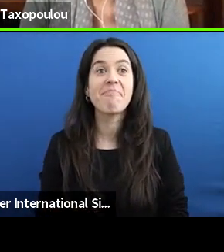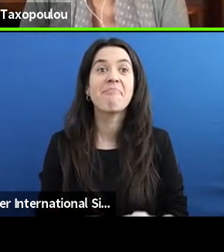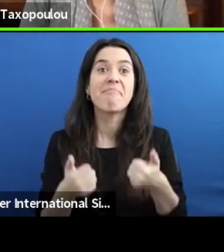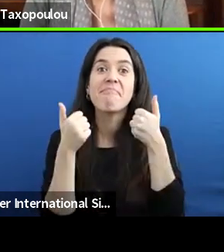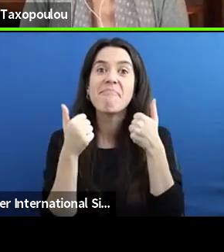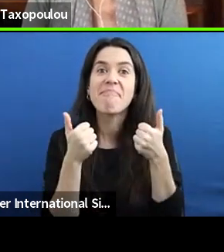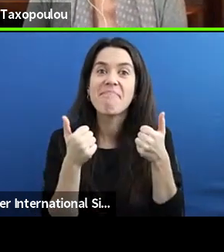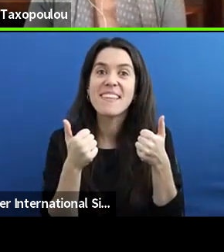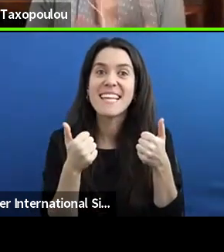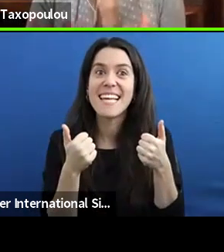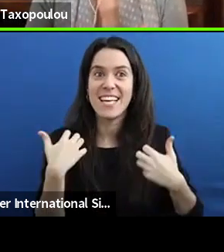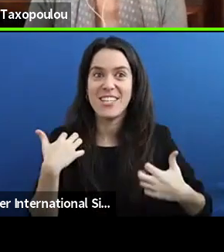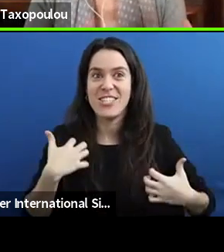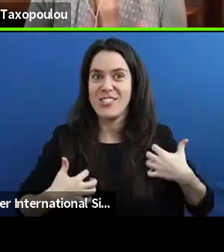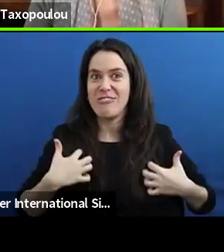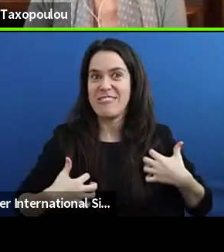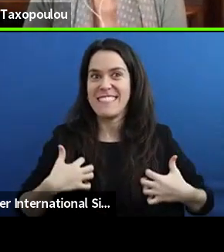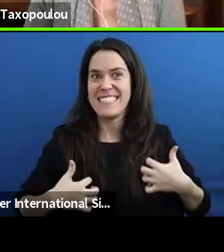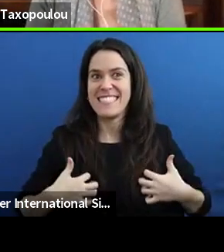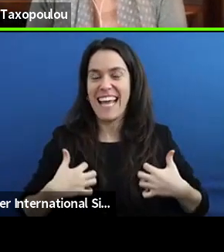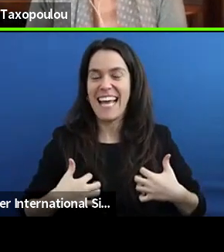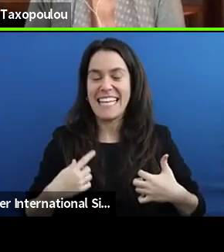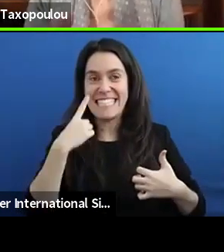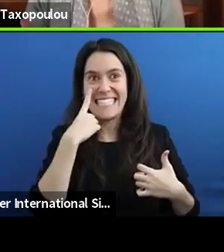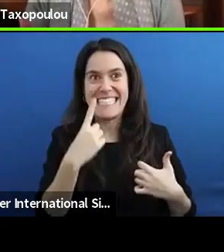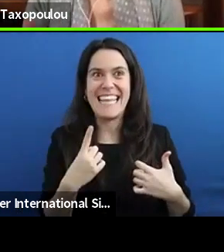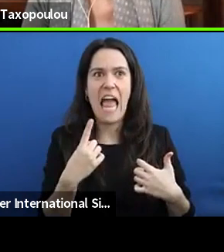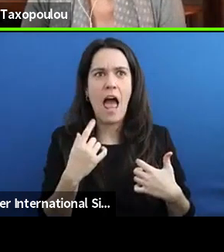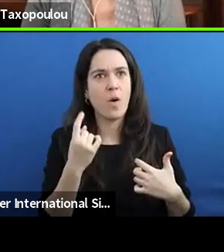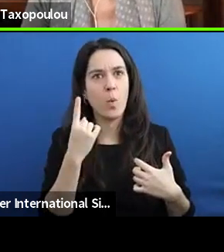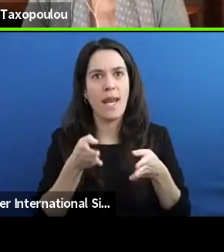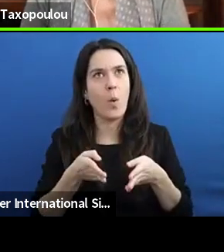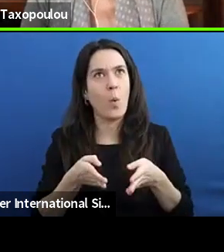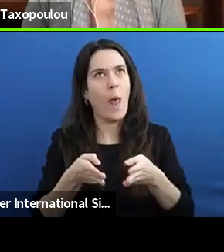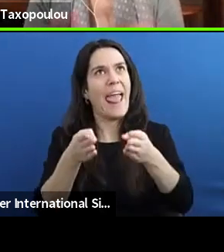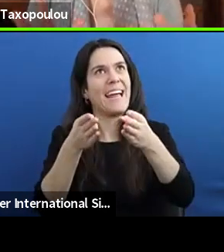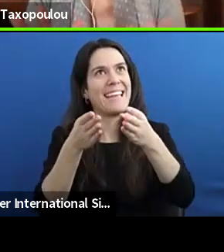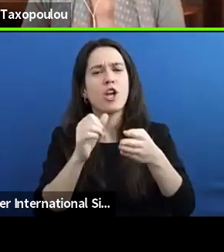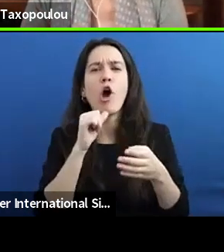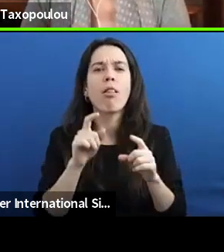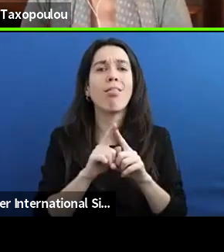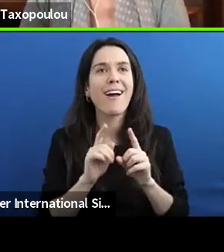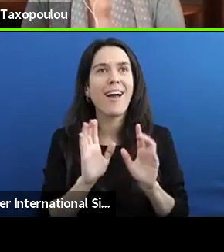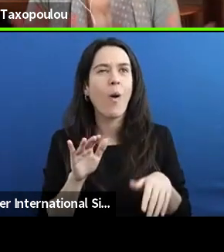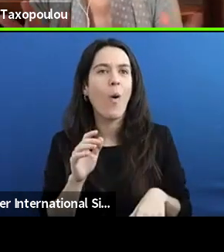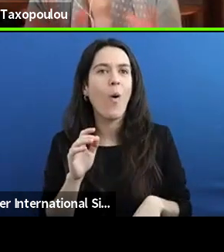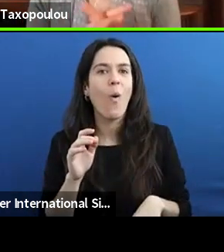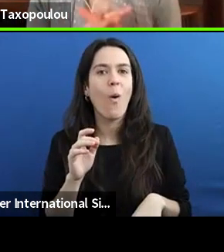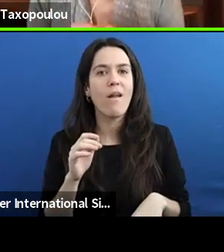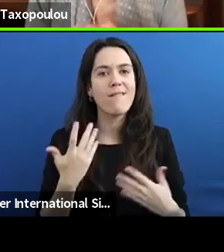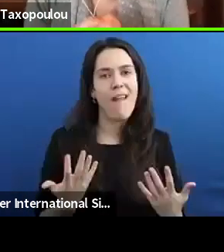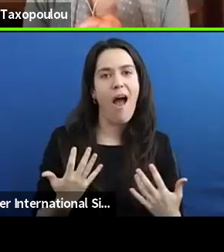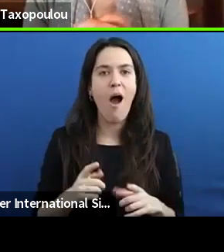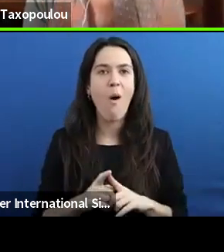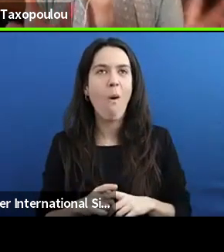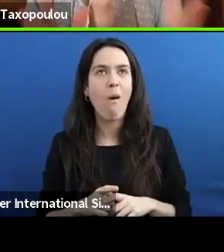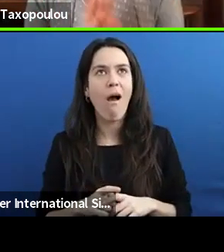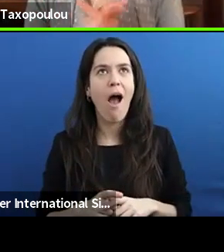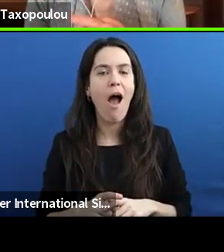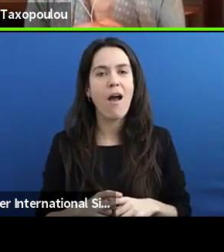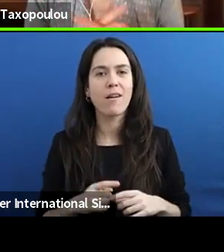is a wave, not a trend. I would not say that, although sometimes, as you said, it